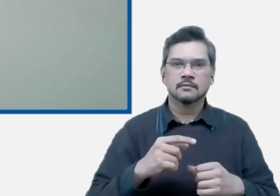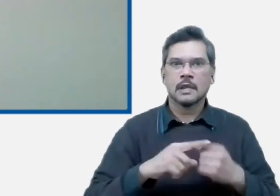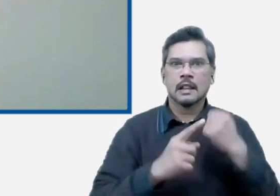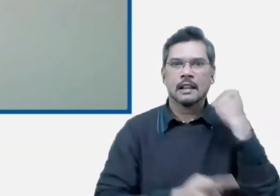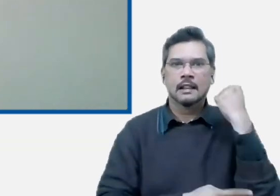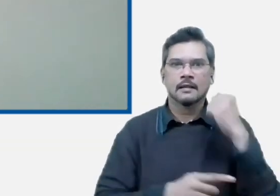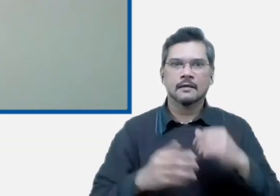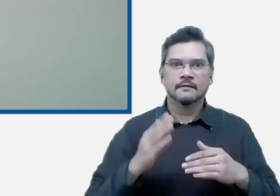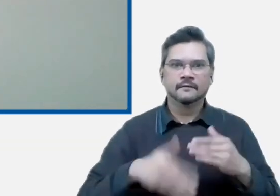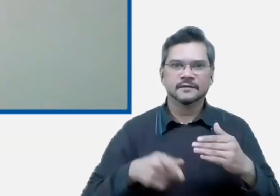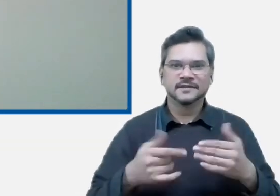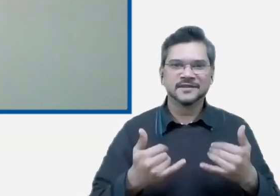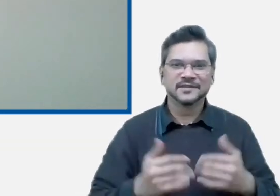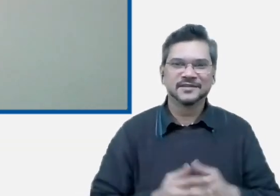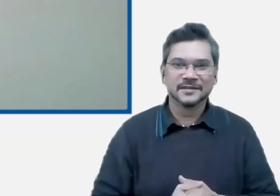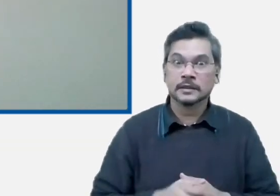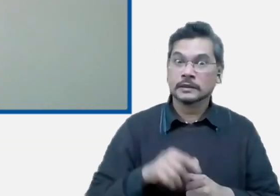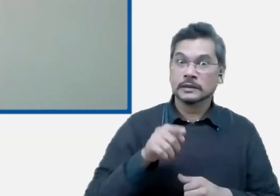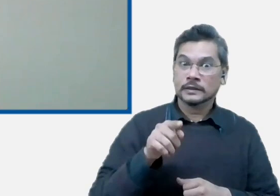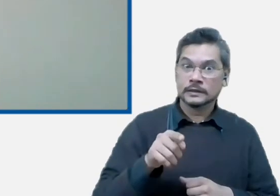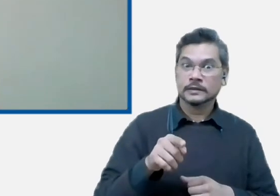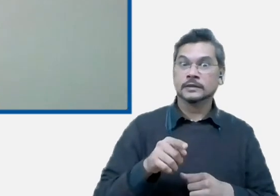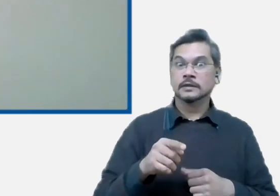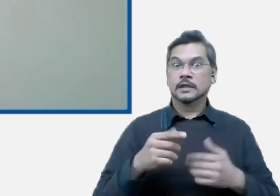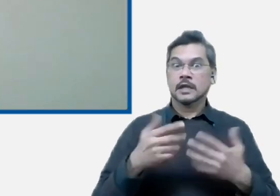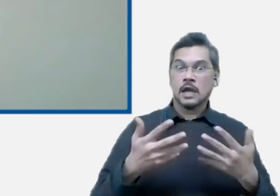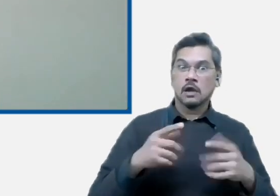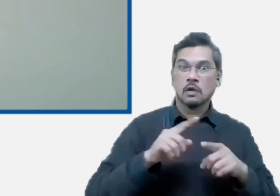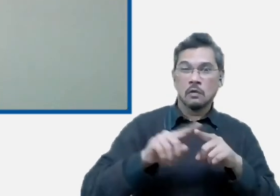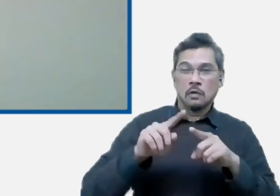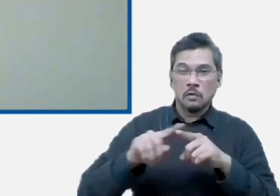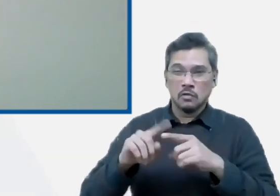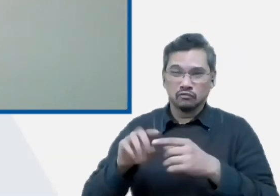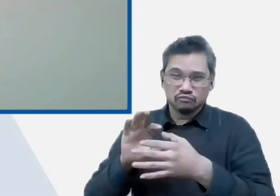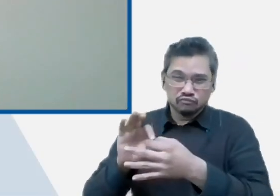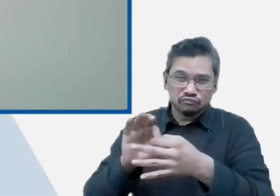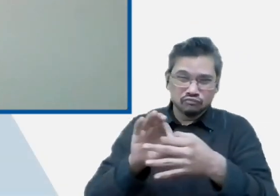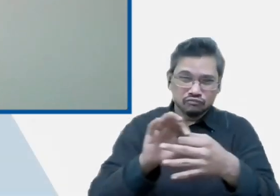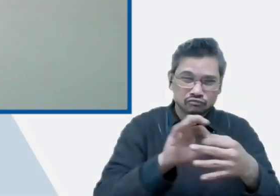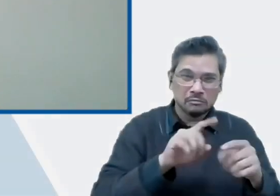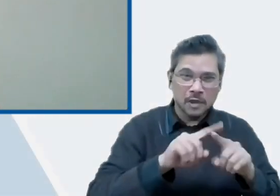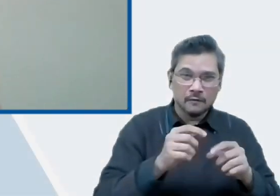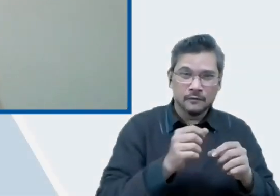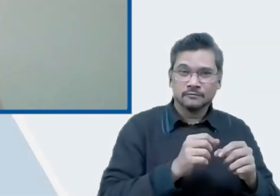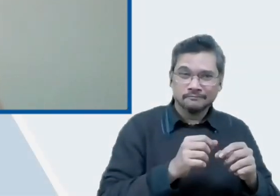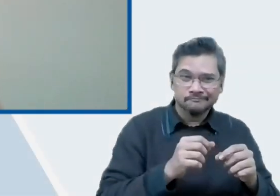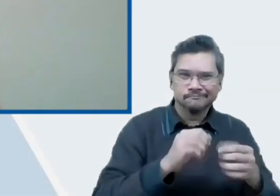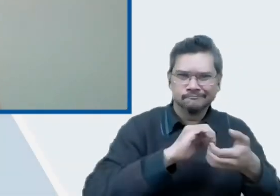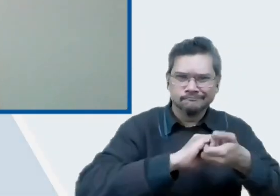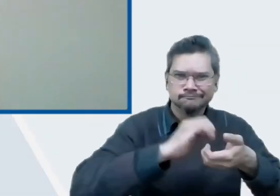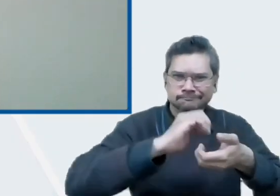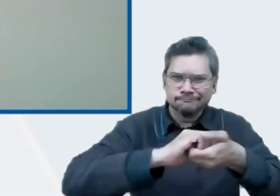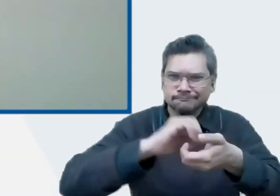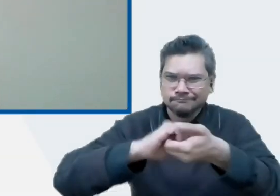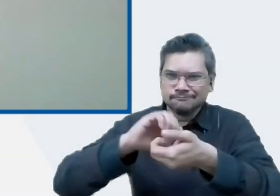strategic partnerships to have far-reaching impact on DRR on the continent. Tomorrow will be